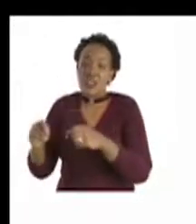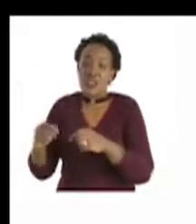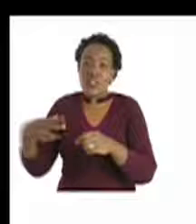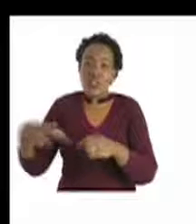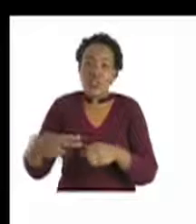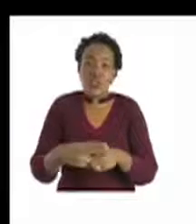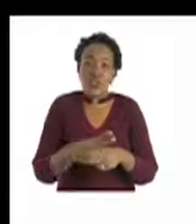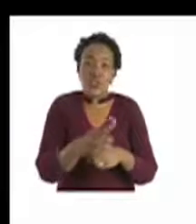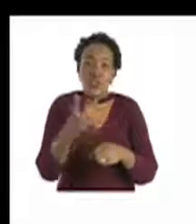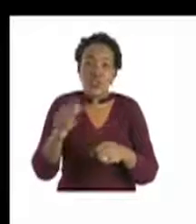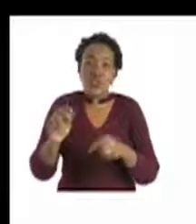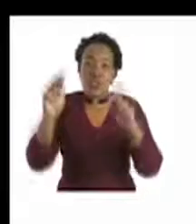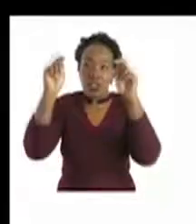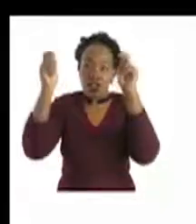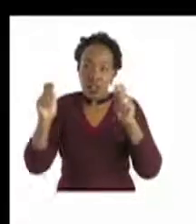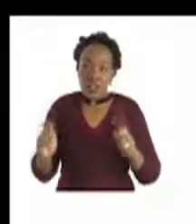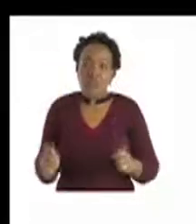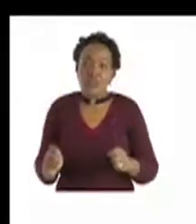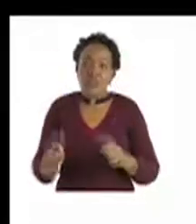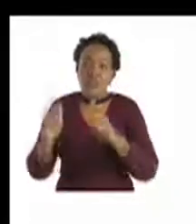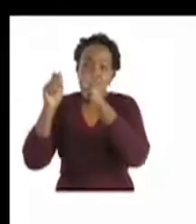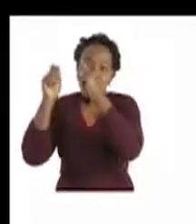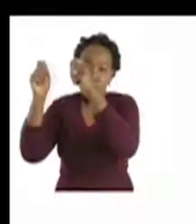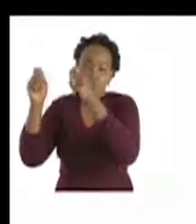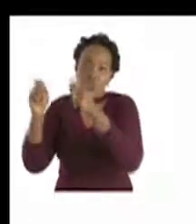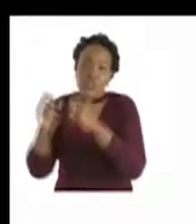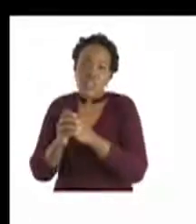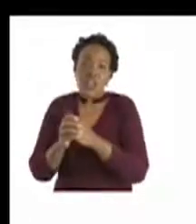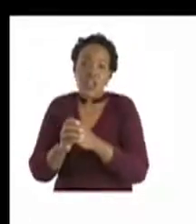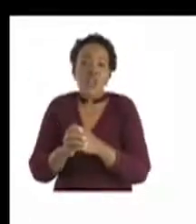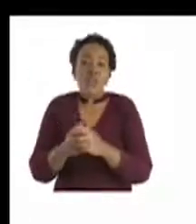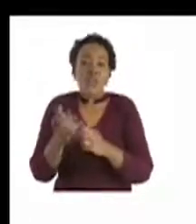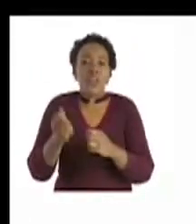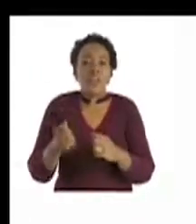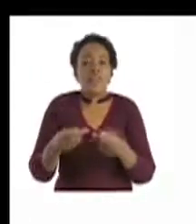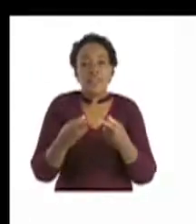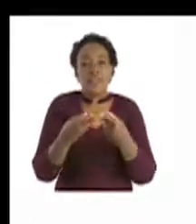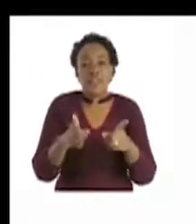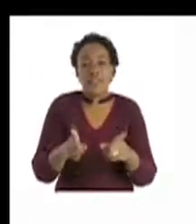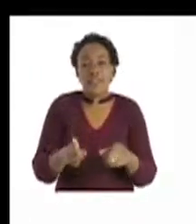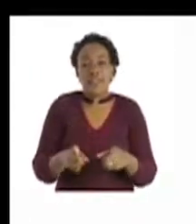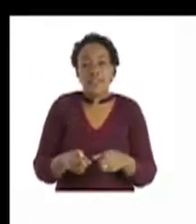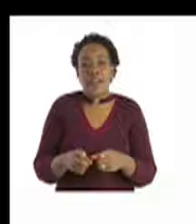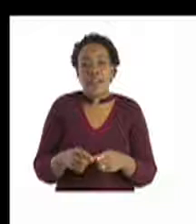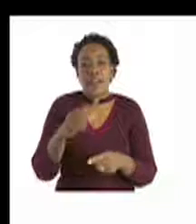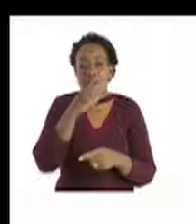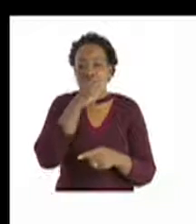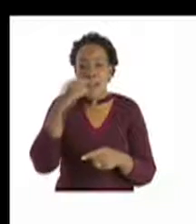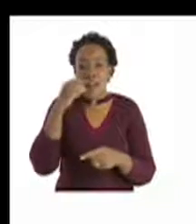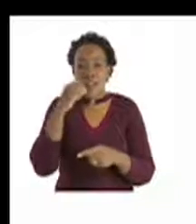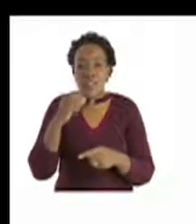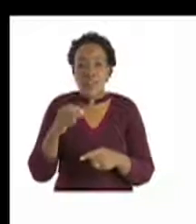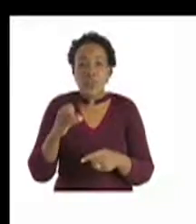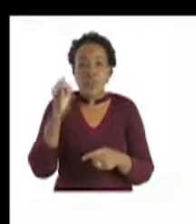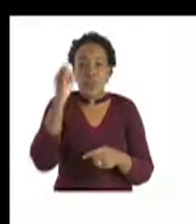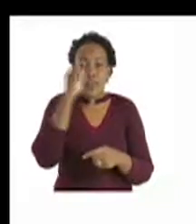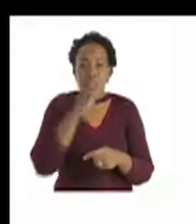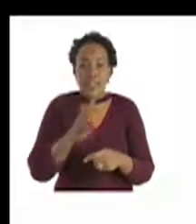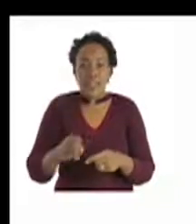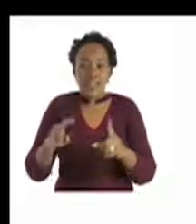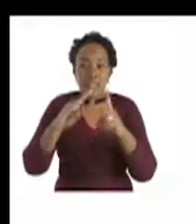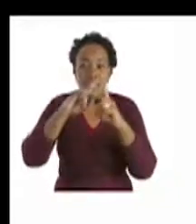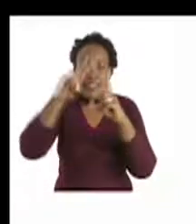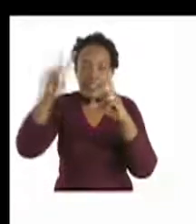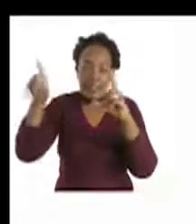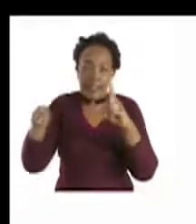it. And we are given different names of shapes. We have the circle, we have